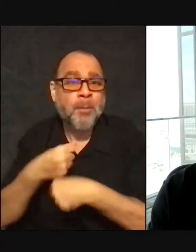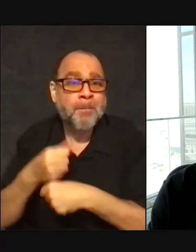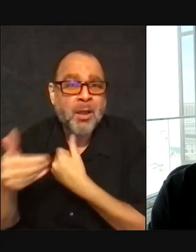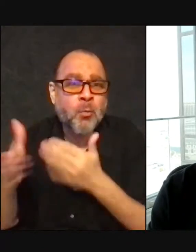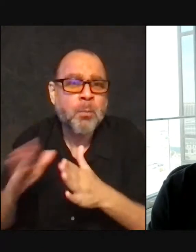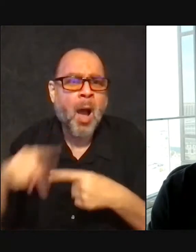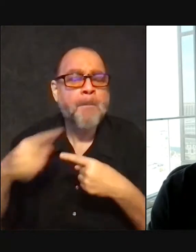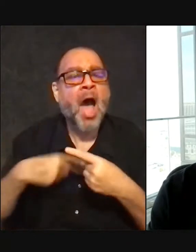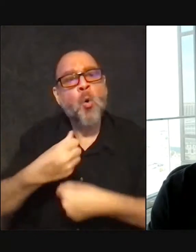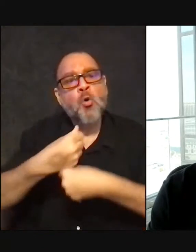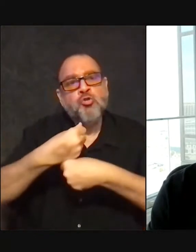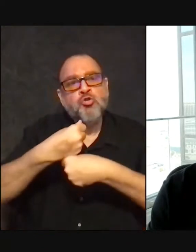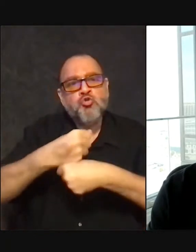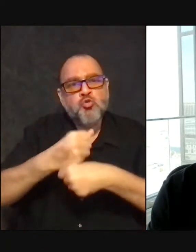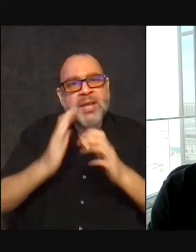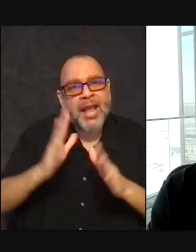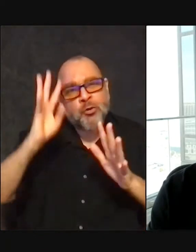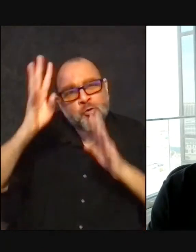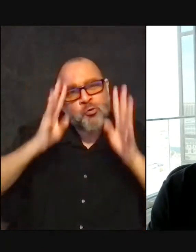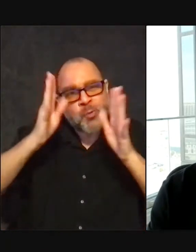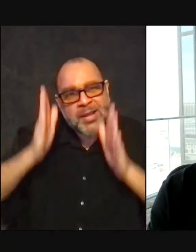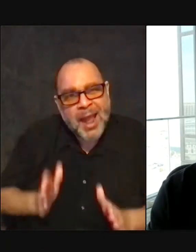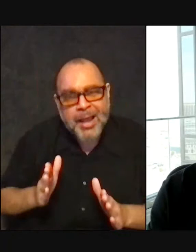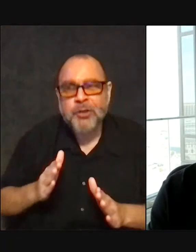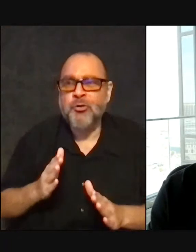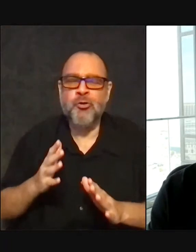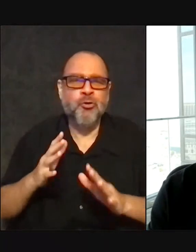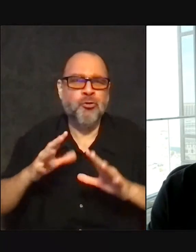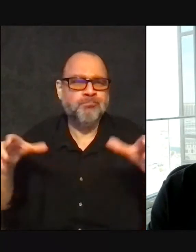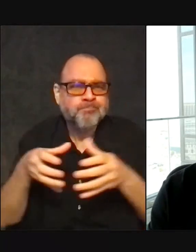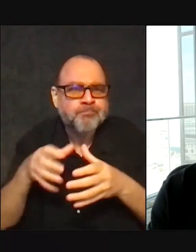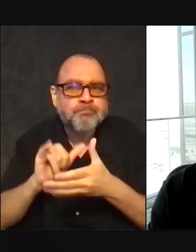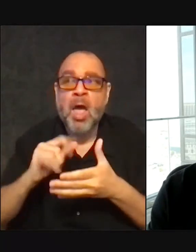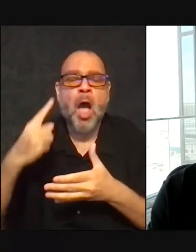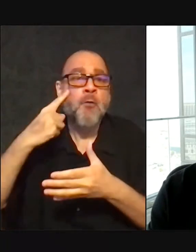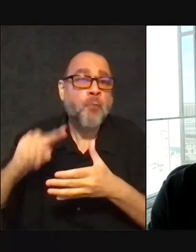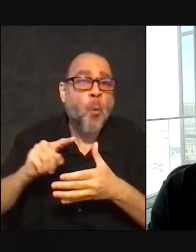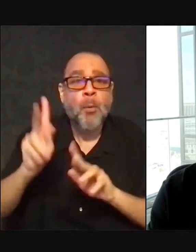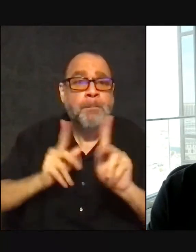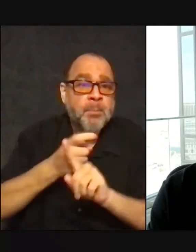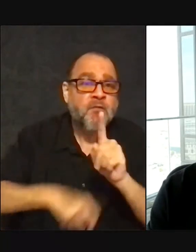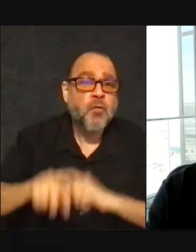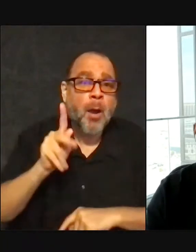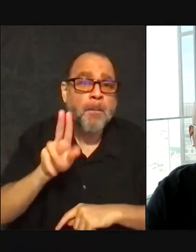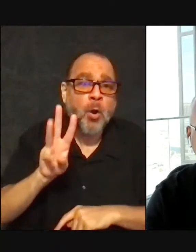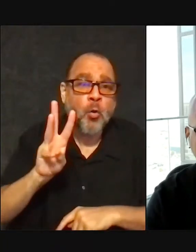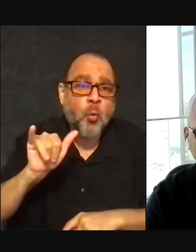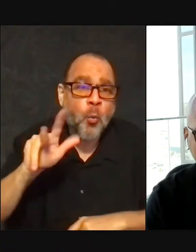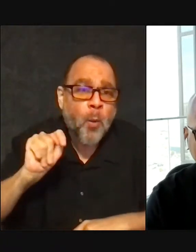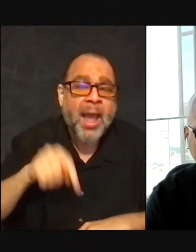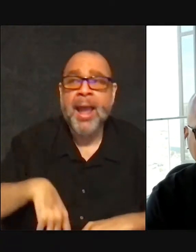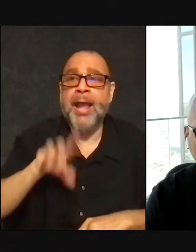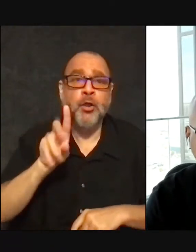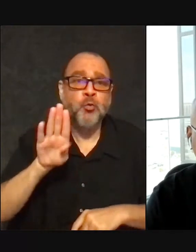And so for me, it scratched the other itch, which was, I wasn't traveling, I wasn't flying. Most of my life is planes, trains, and automobiles.